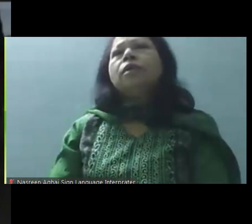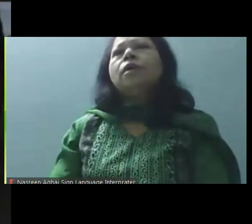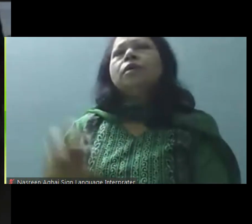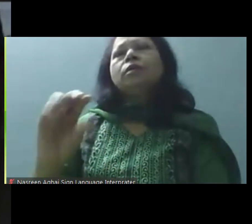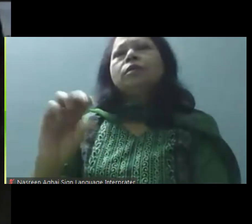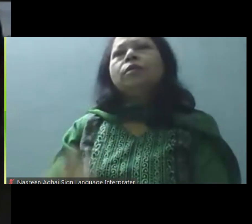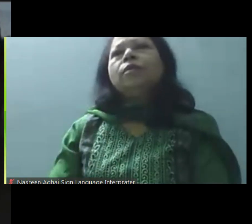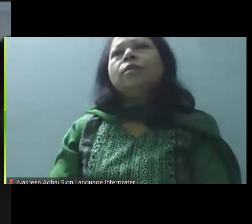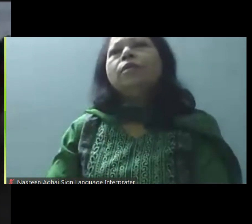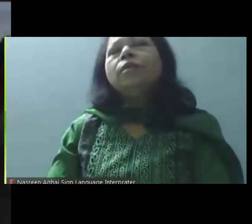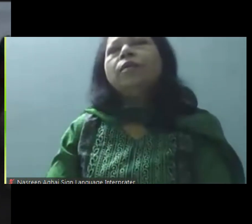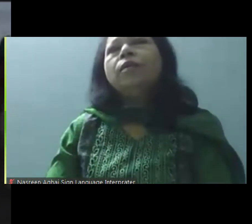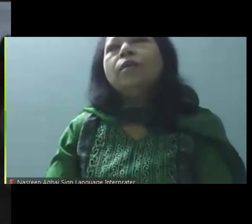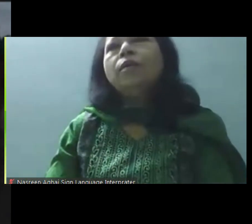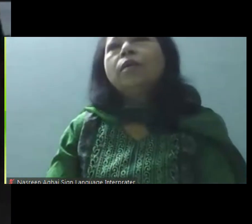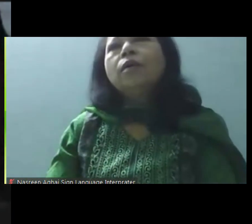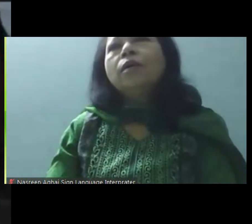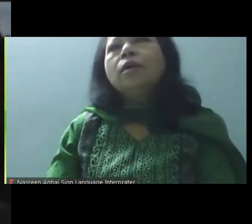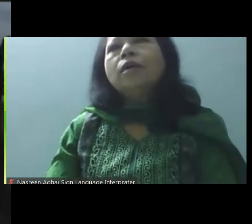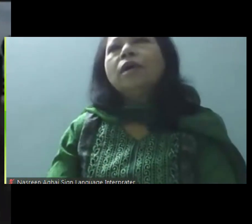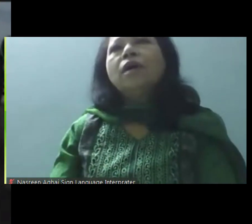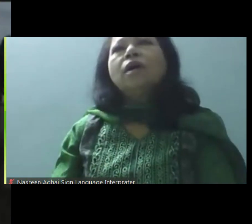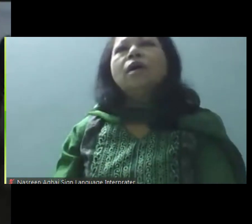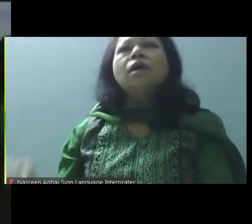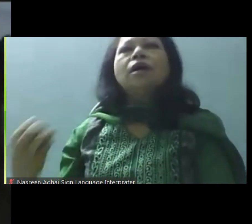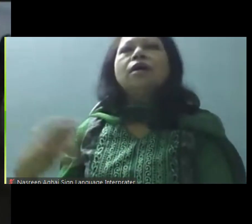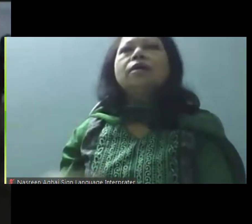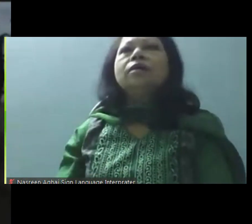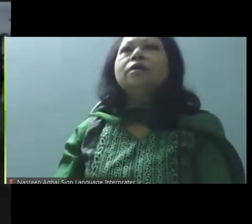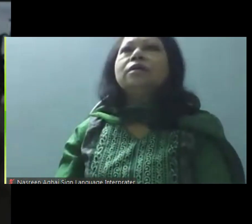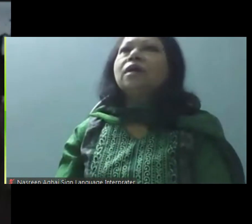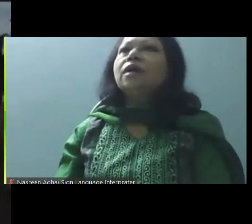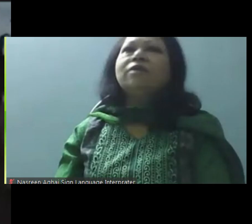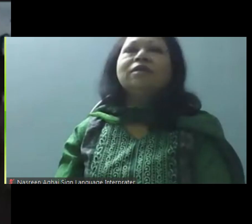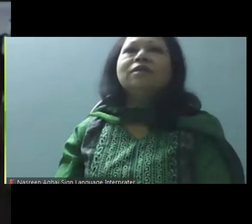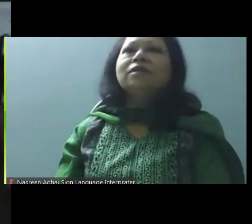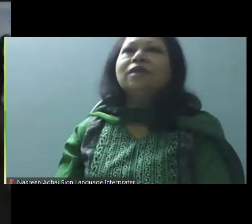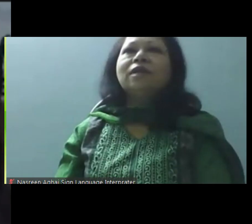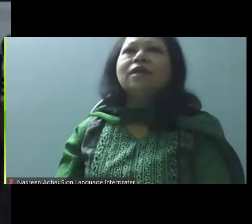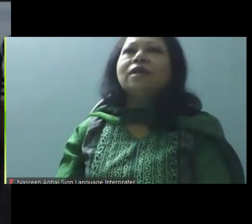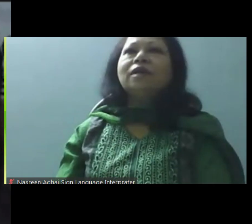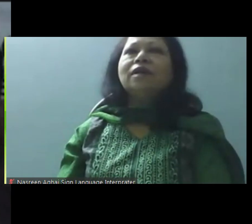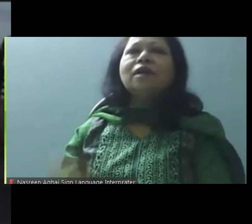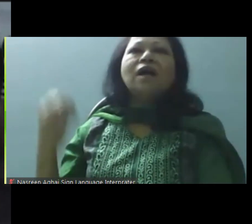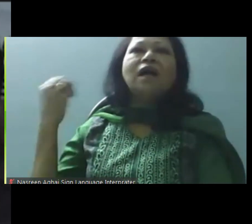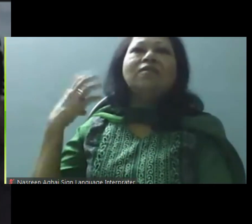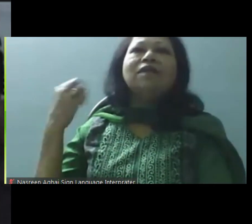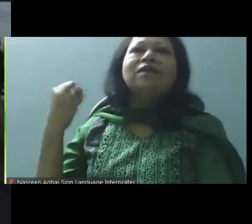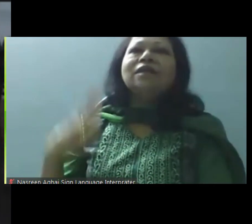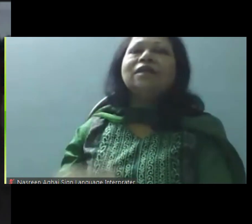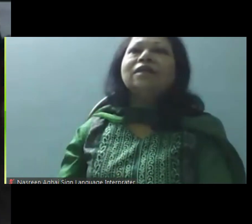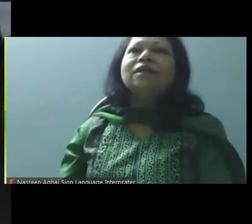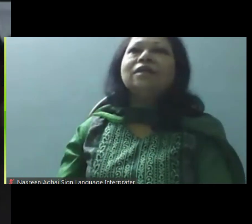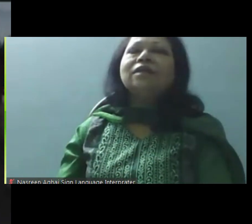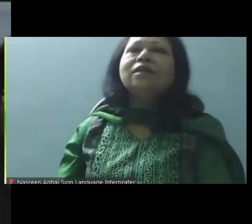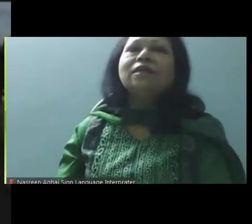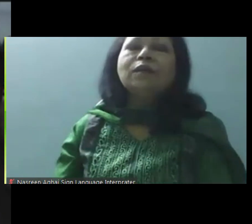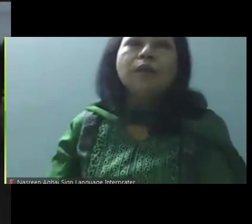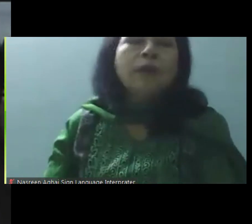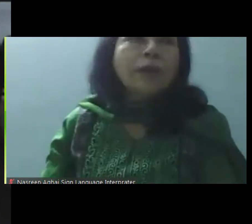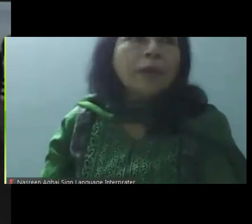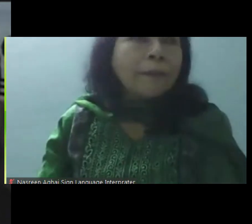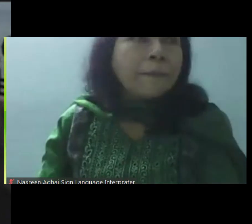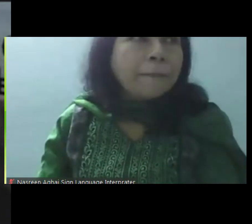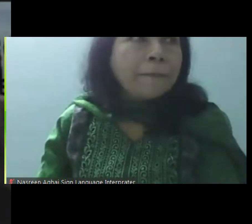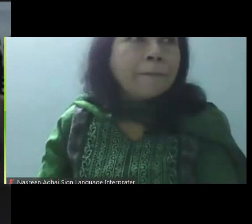limitations. First of all, as I told, maybe in UK, Mr. Timben, the traditions